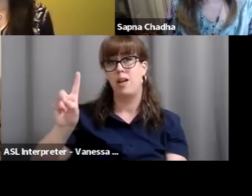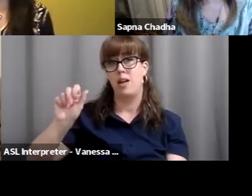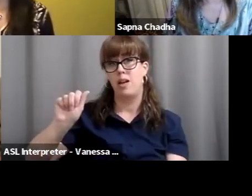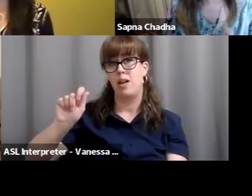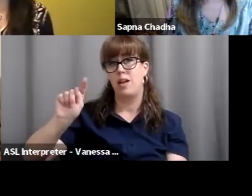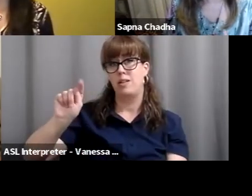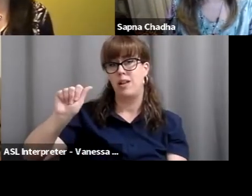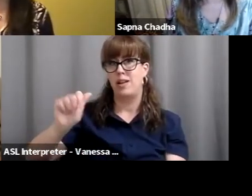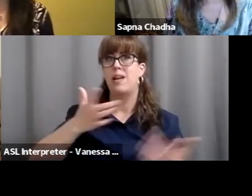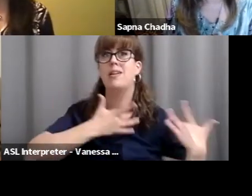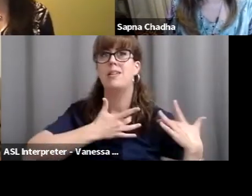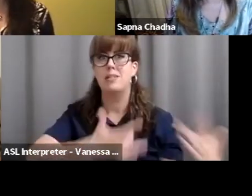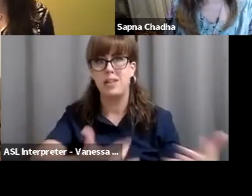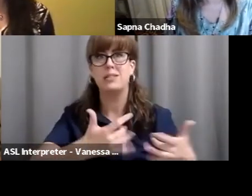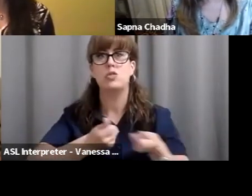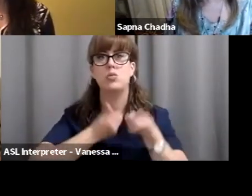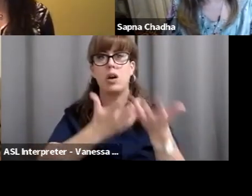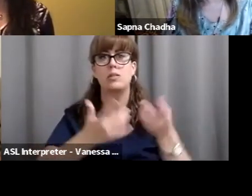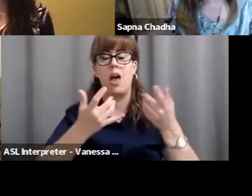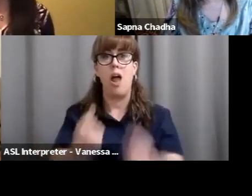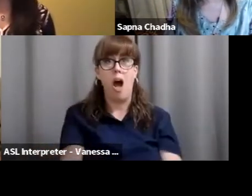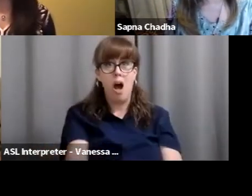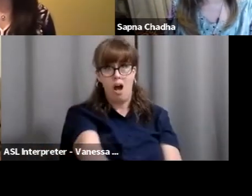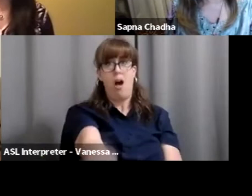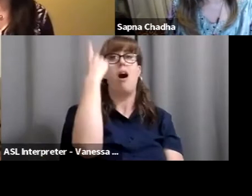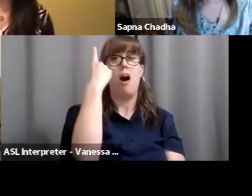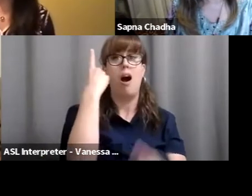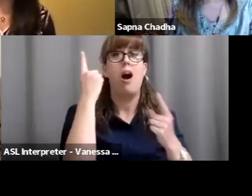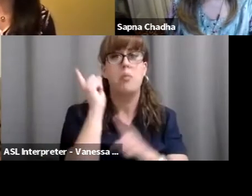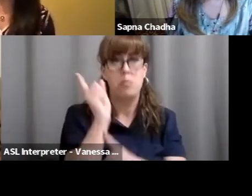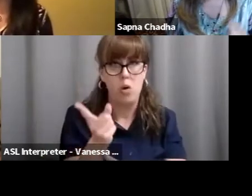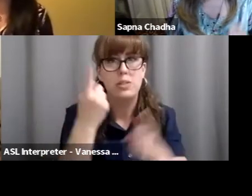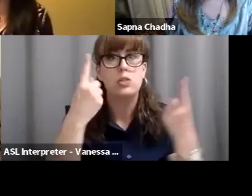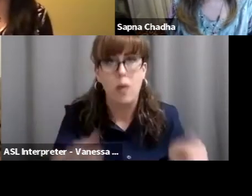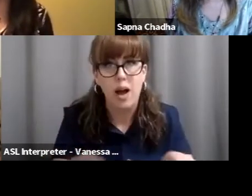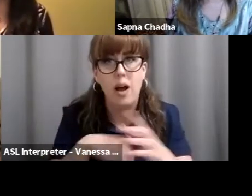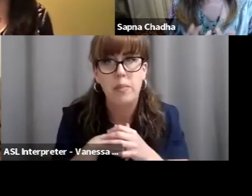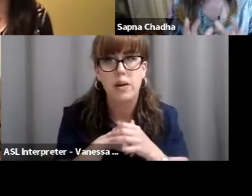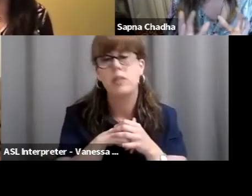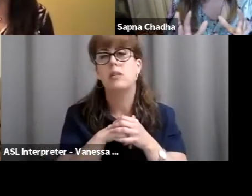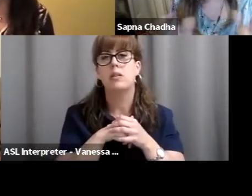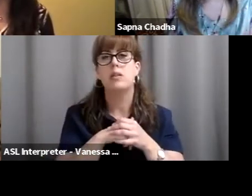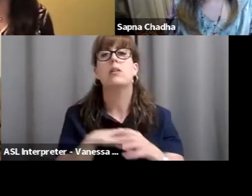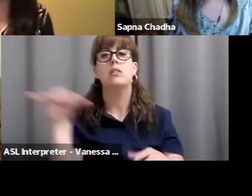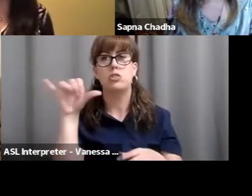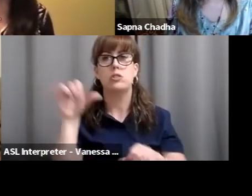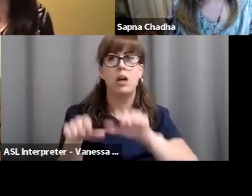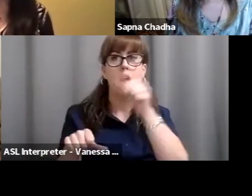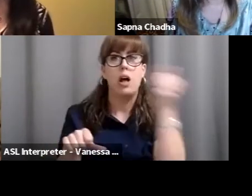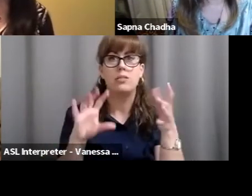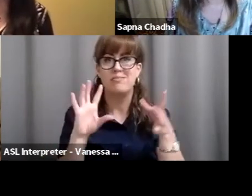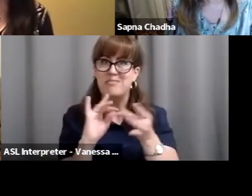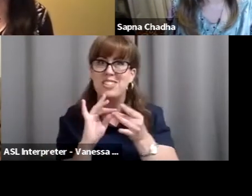we're spending quite a bit of time. We also do believe, just like, I think Megha and Rohini has spoke about, actions speak louder